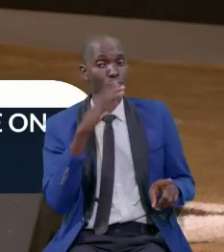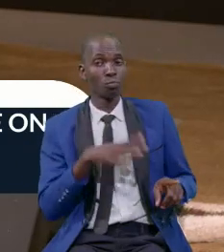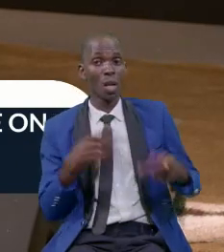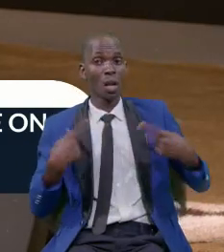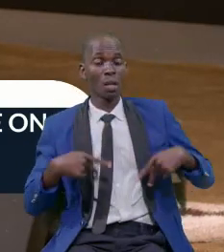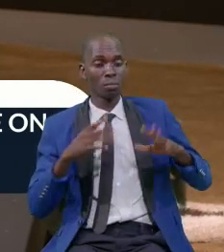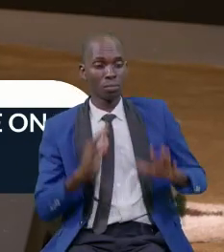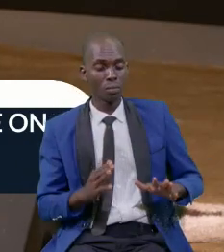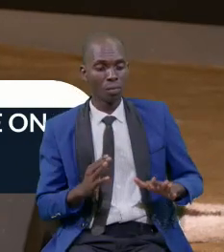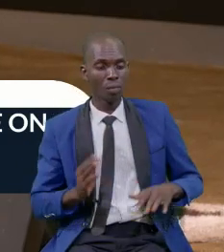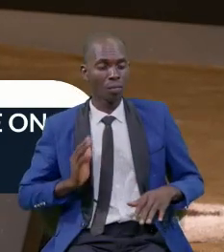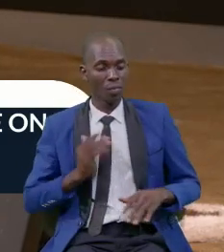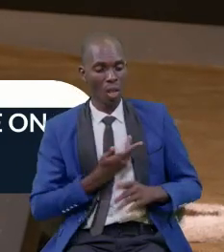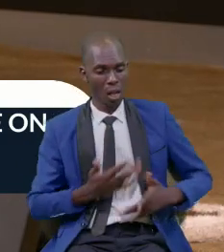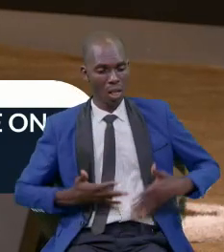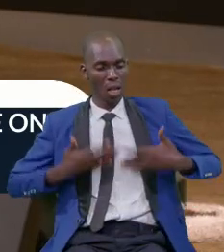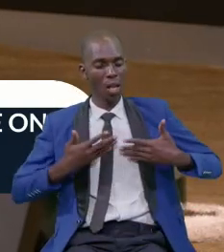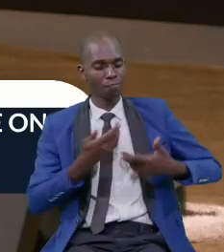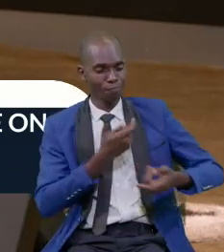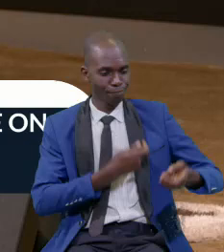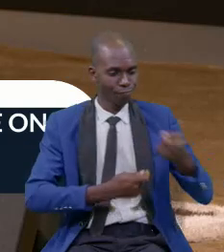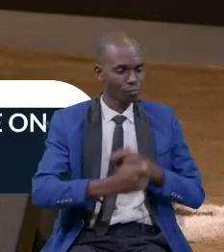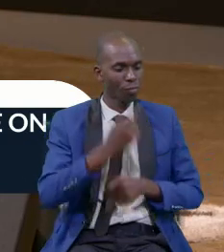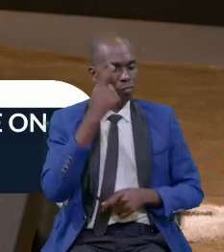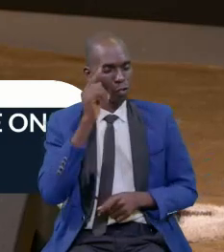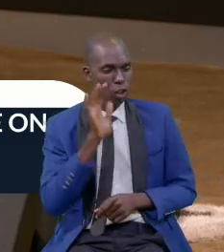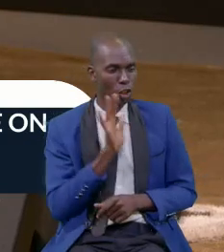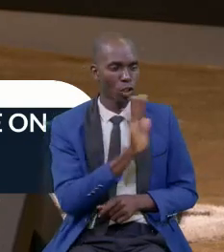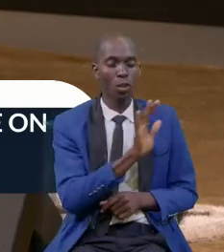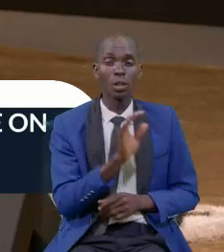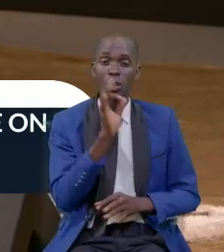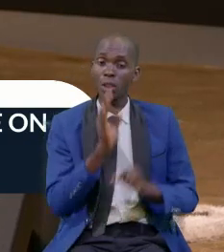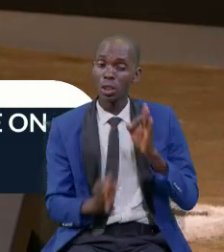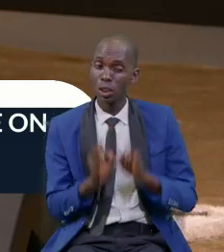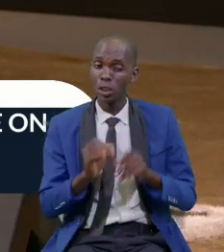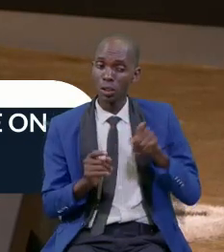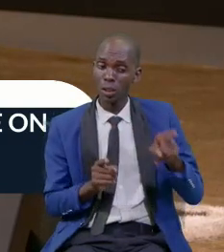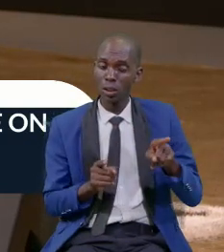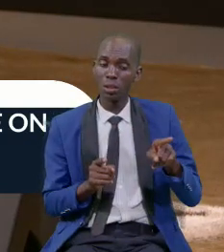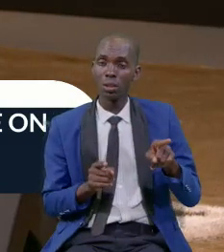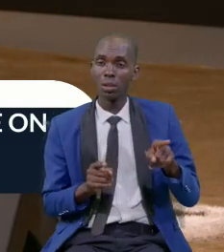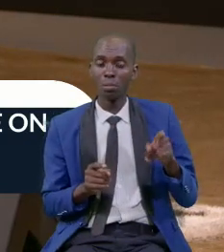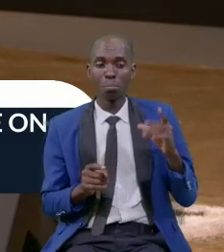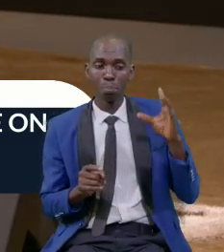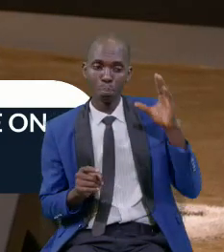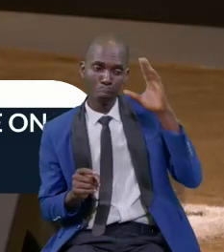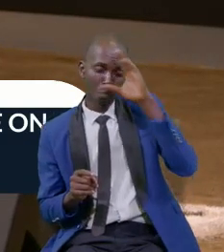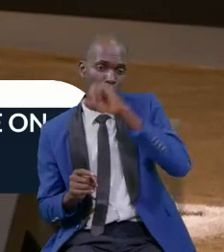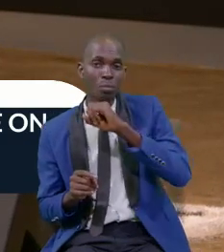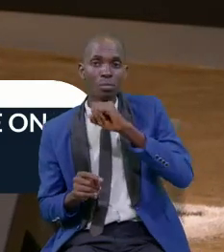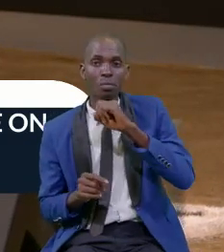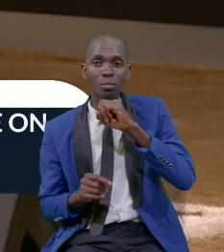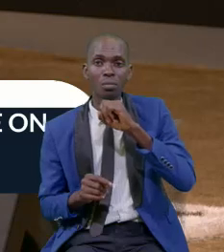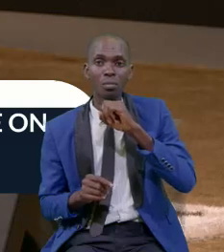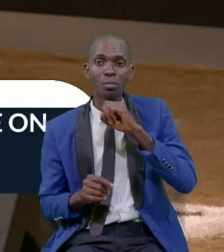our life for yours, if ye utter our life